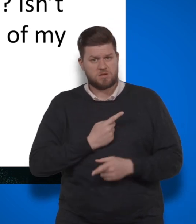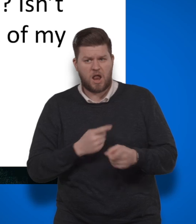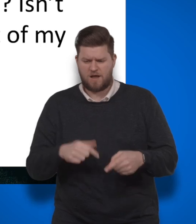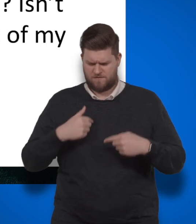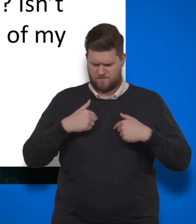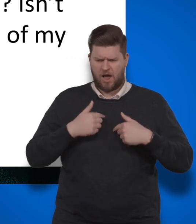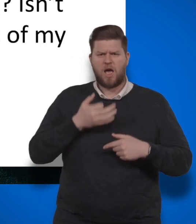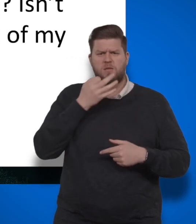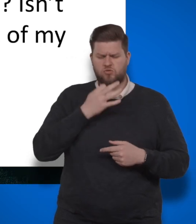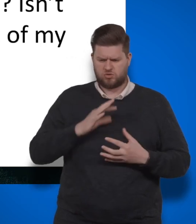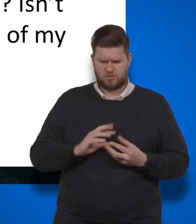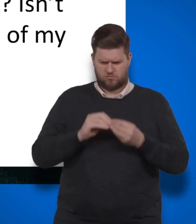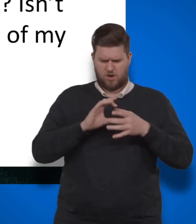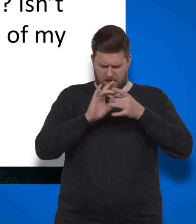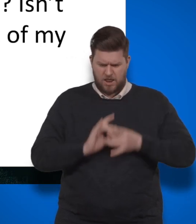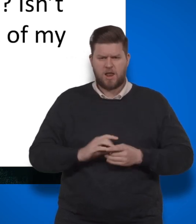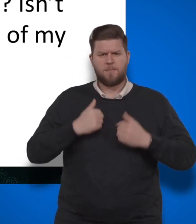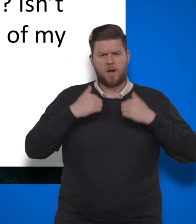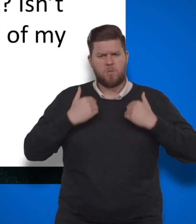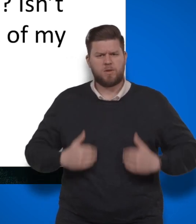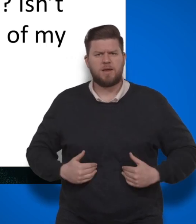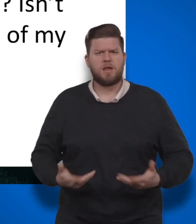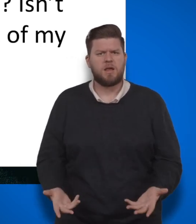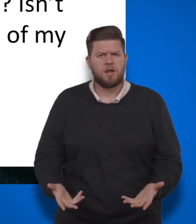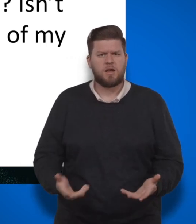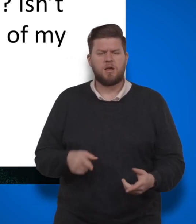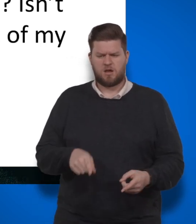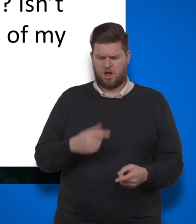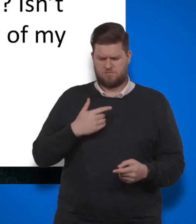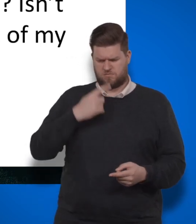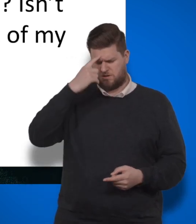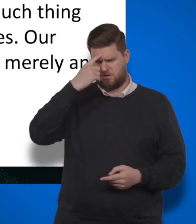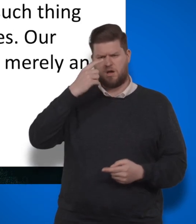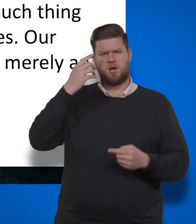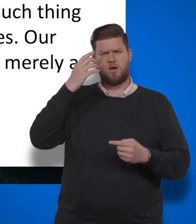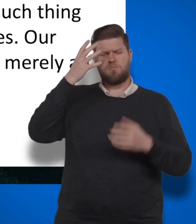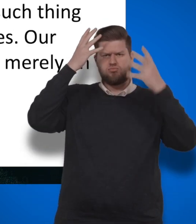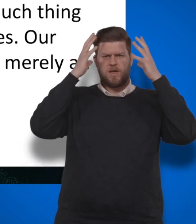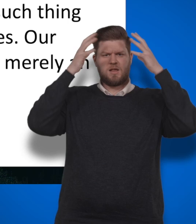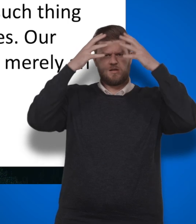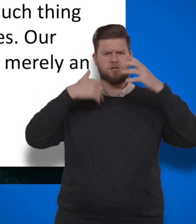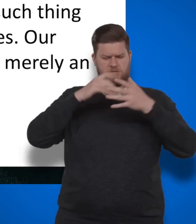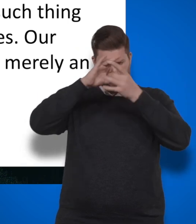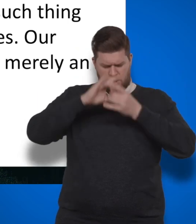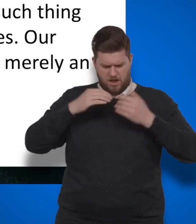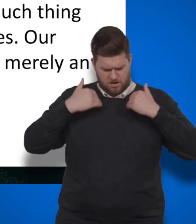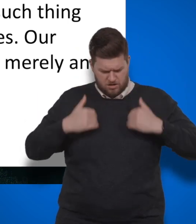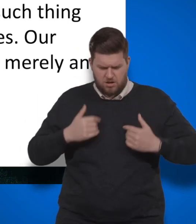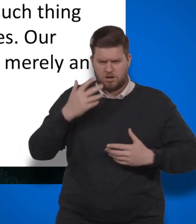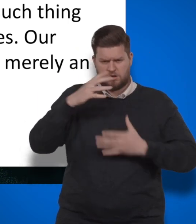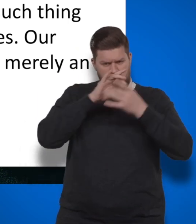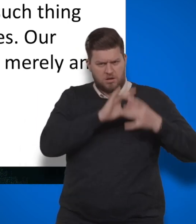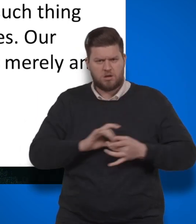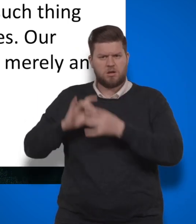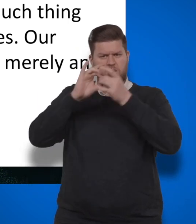body? Isn't it a product of my brain? And so liberalism says freedom